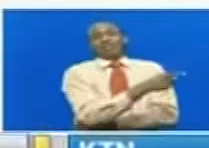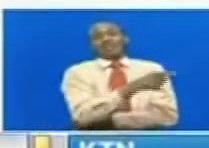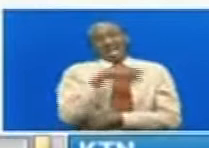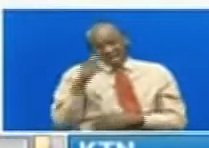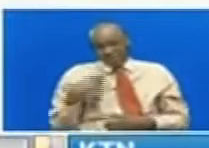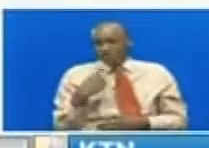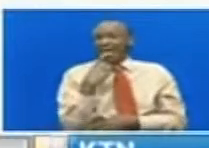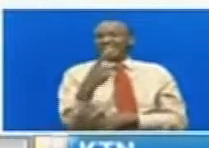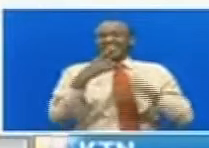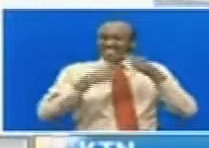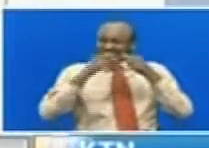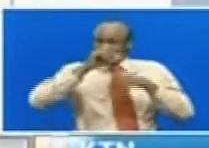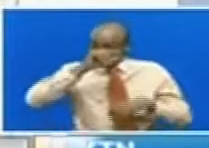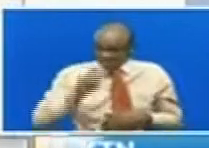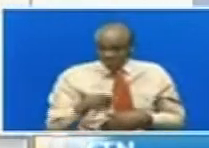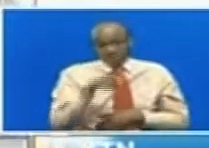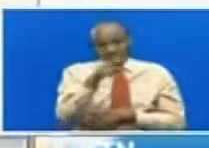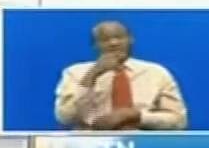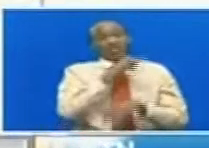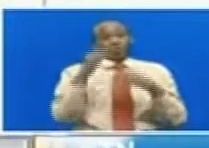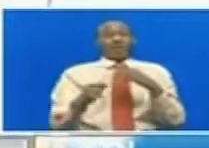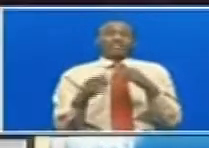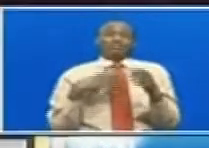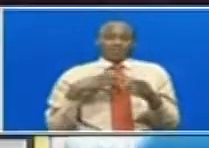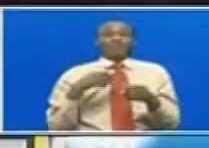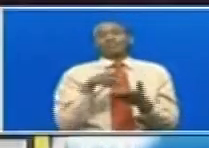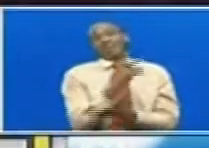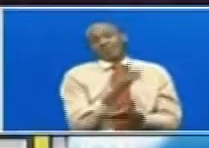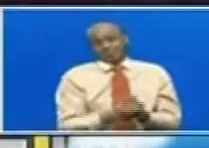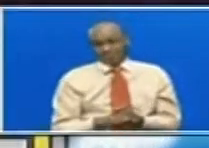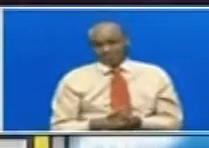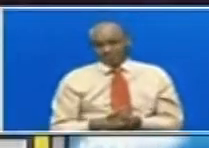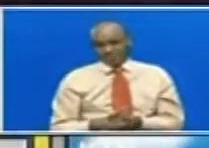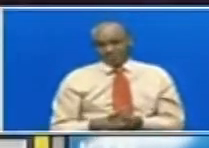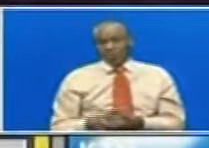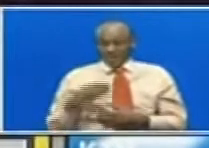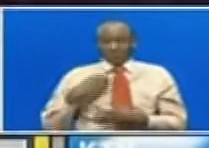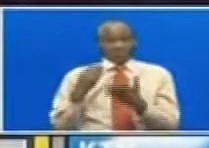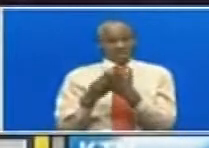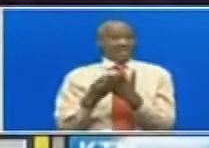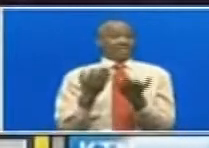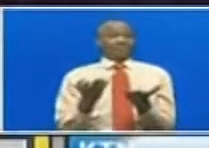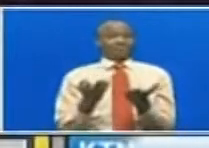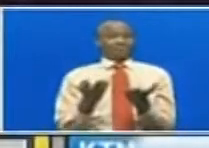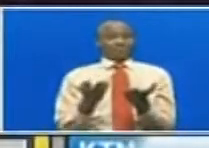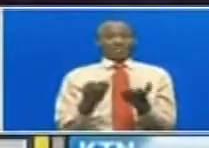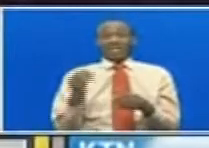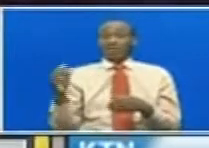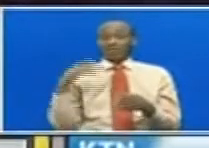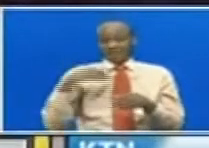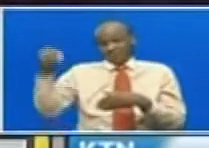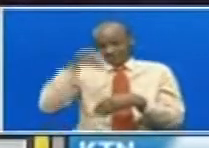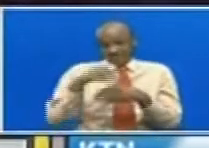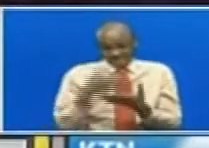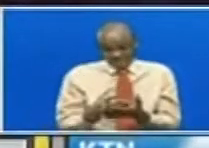as 160,000 BAI insurance policy holders. We'll probably have to monetize that that investment,